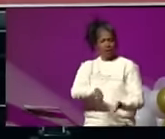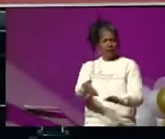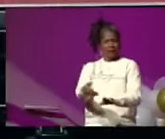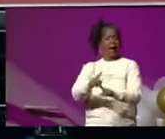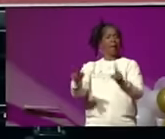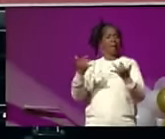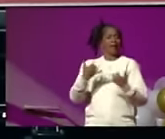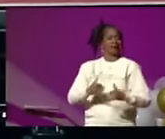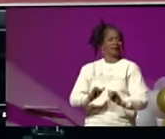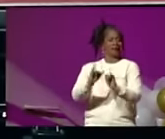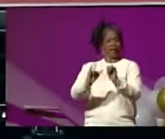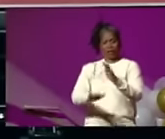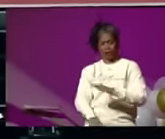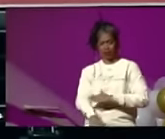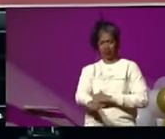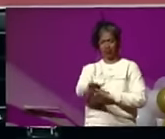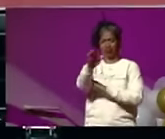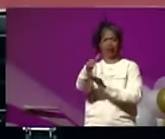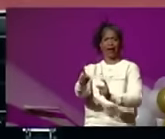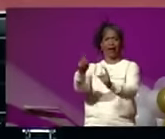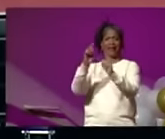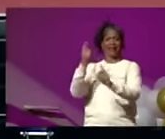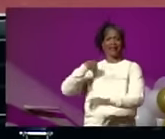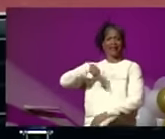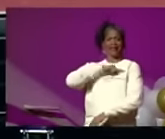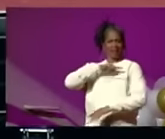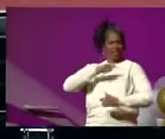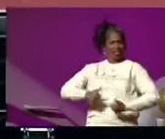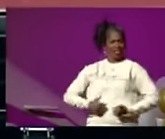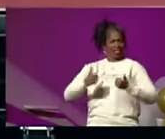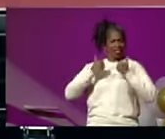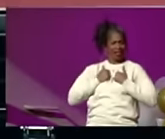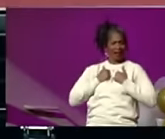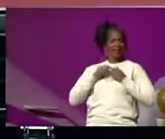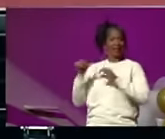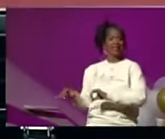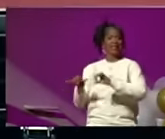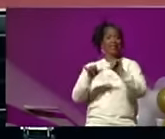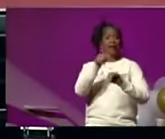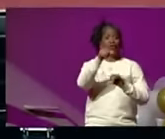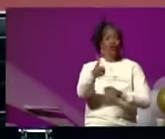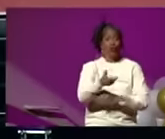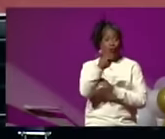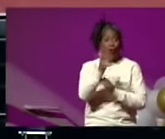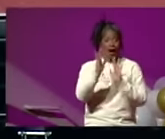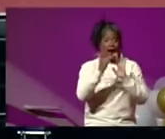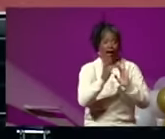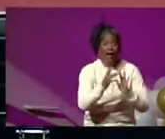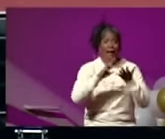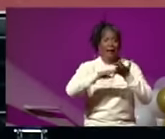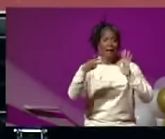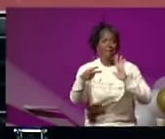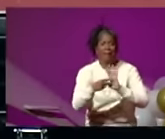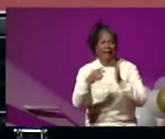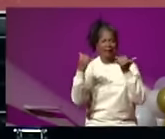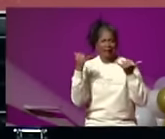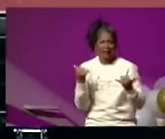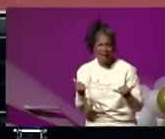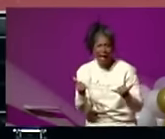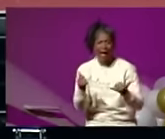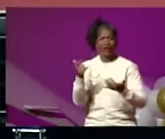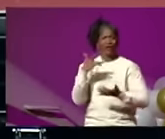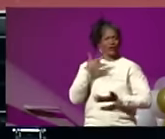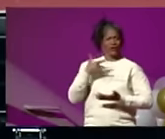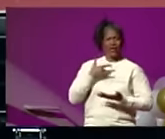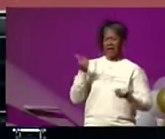life. Somebody came to church. Somebody's online, and the stump has caused you to feel that everything is